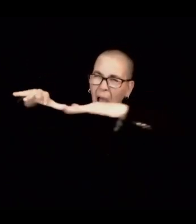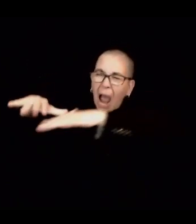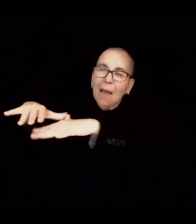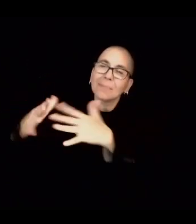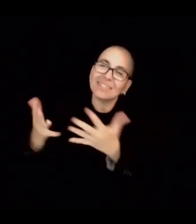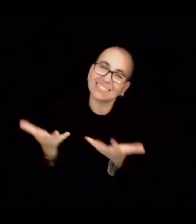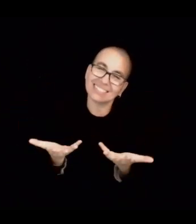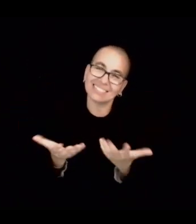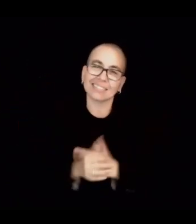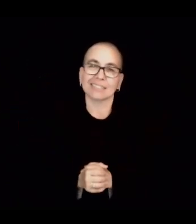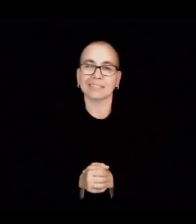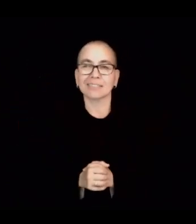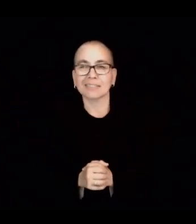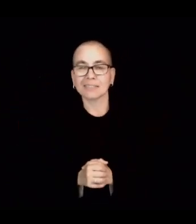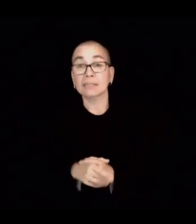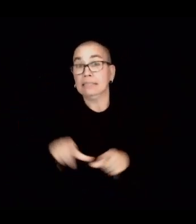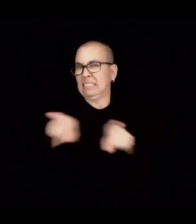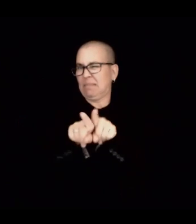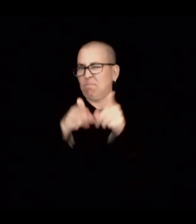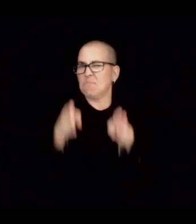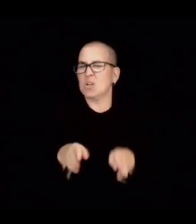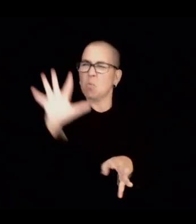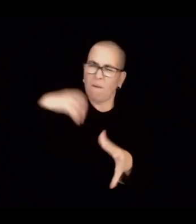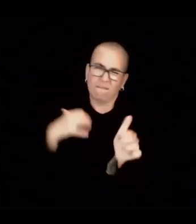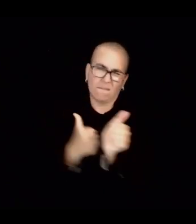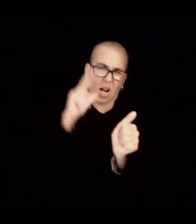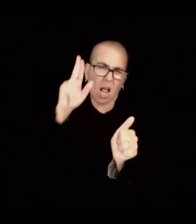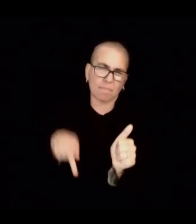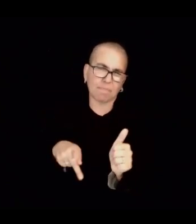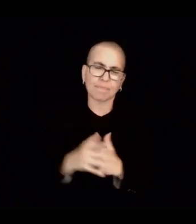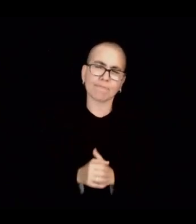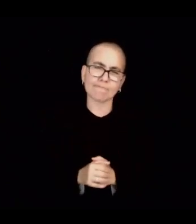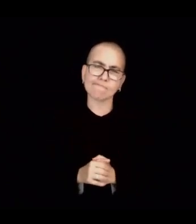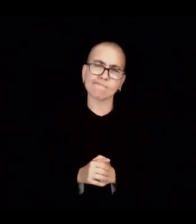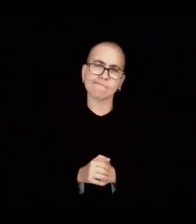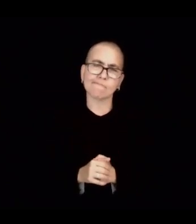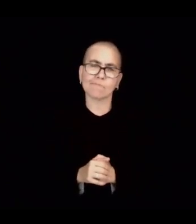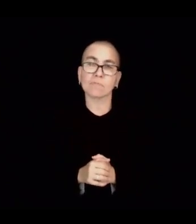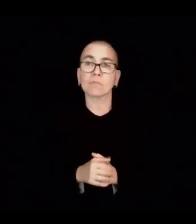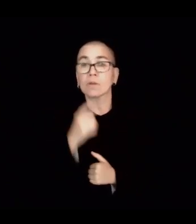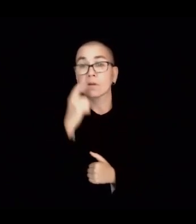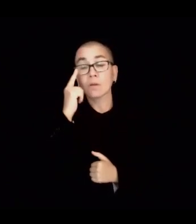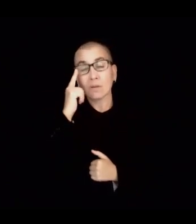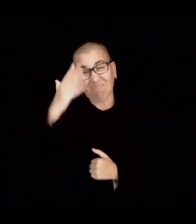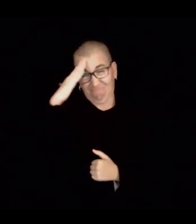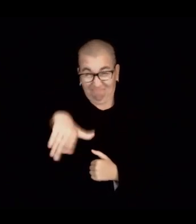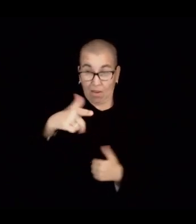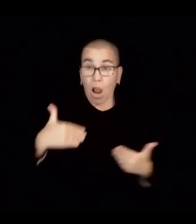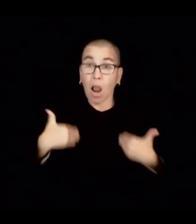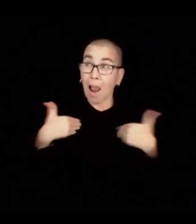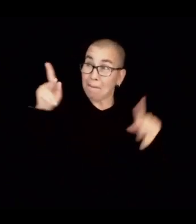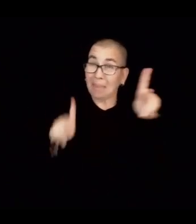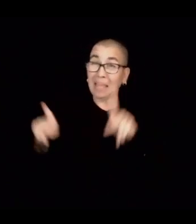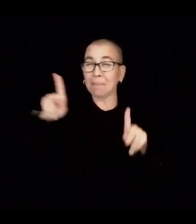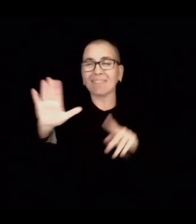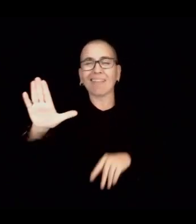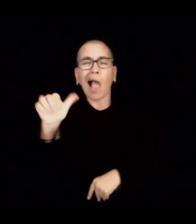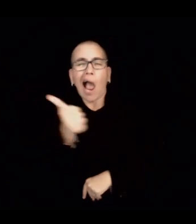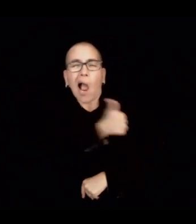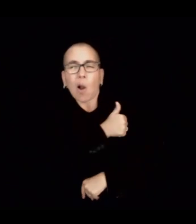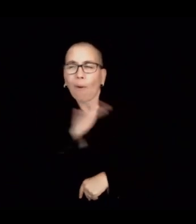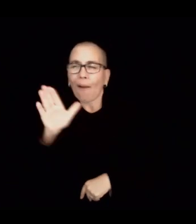lackadaisical attitude among young people seems to be shared by our president, who had some interesting comments kind of downplaying it and wanting to reduce testing. Does that have